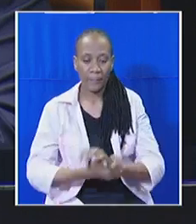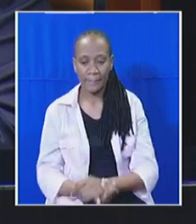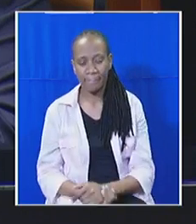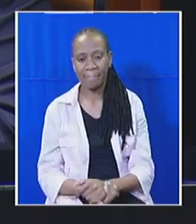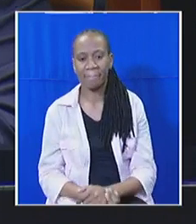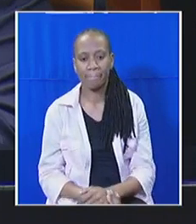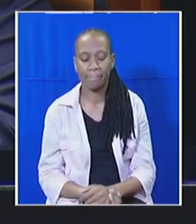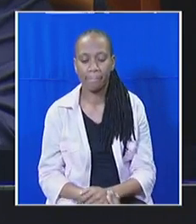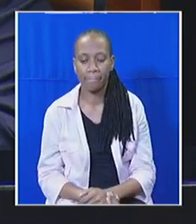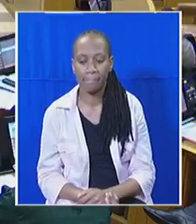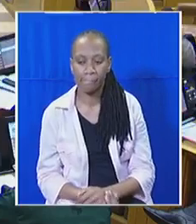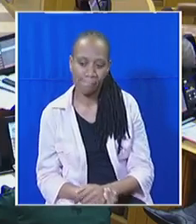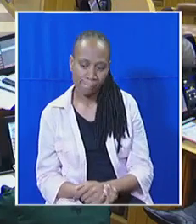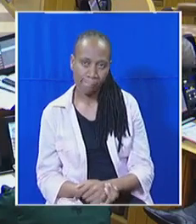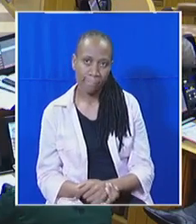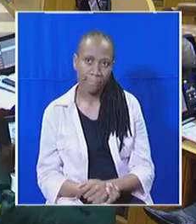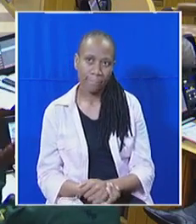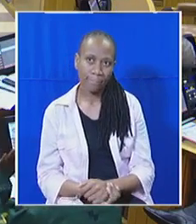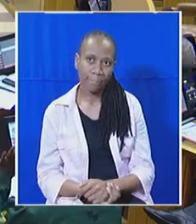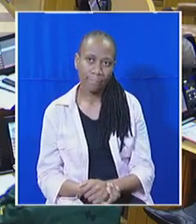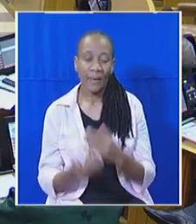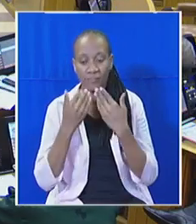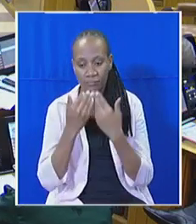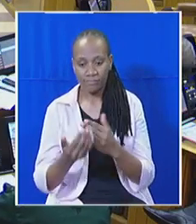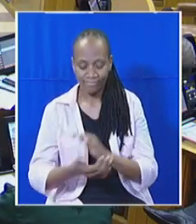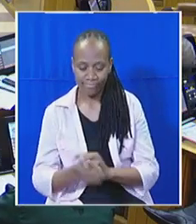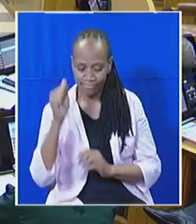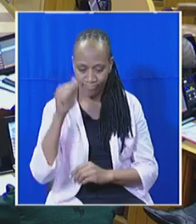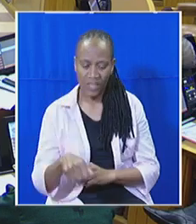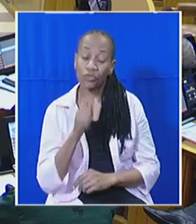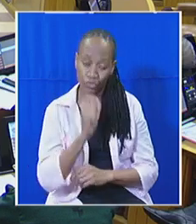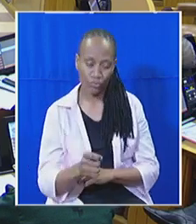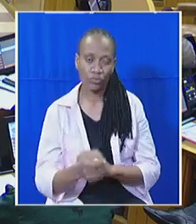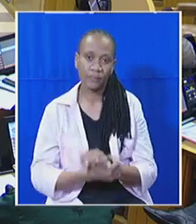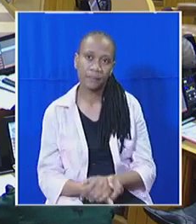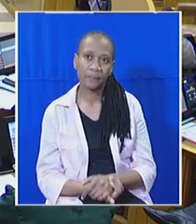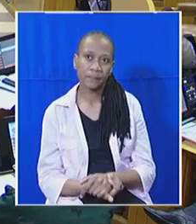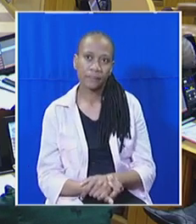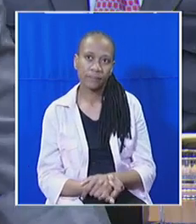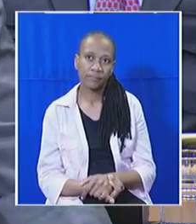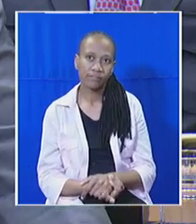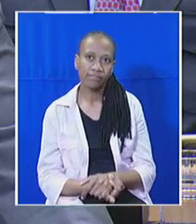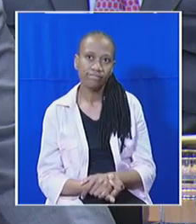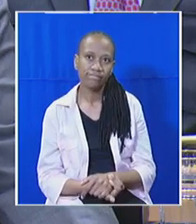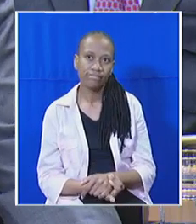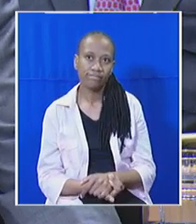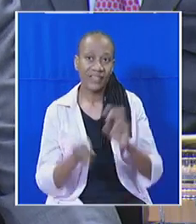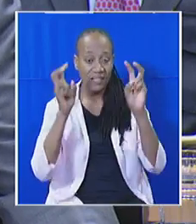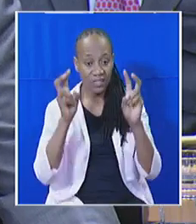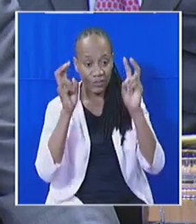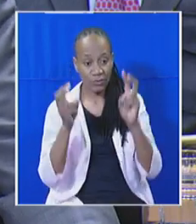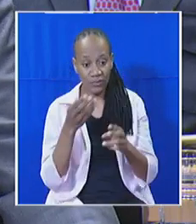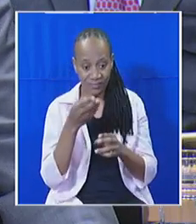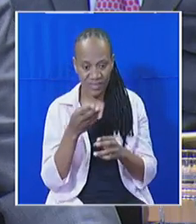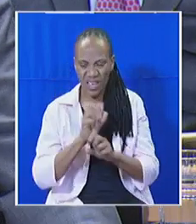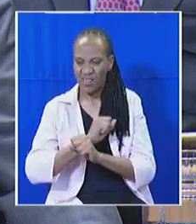Yes, Honourable Deputy Speaker, it is true, and you are aware that this matter has not been